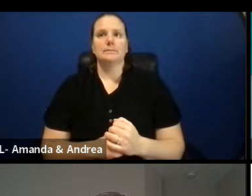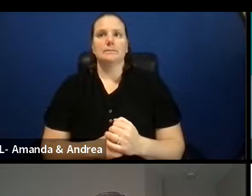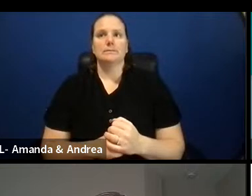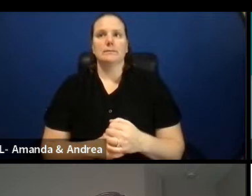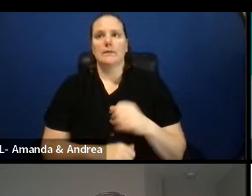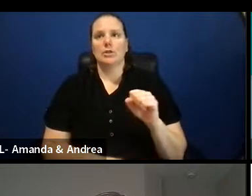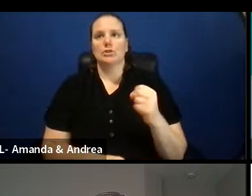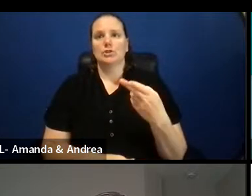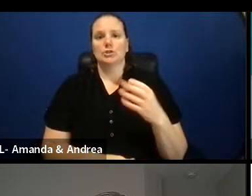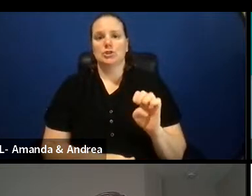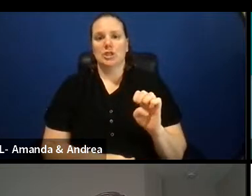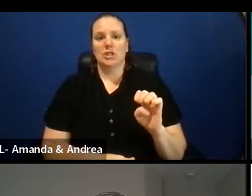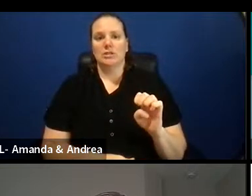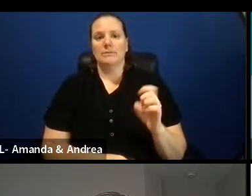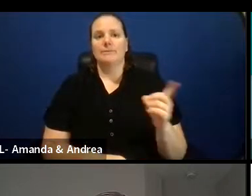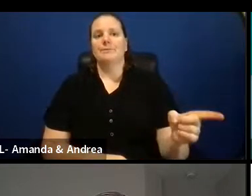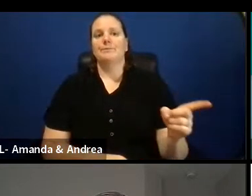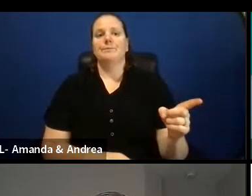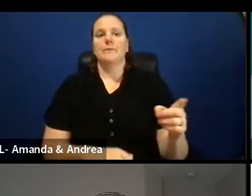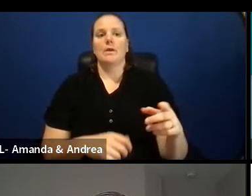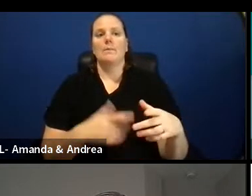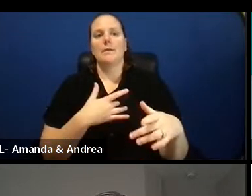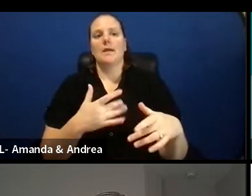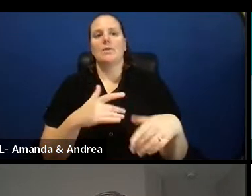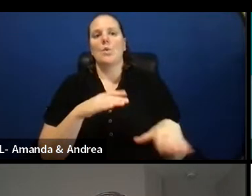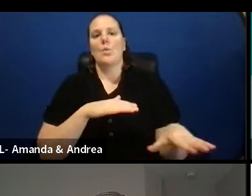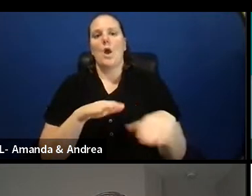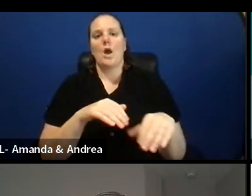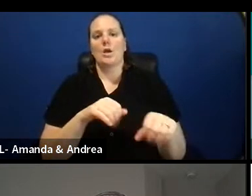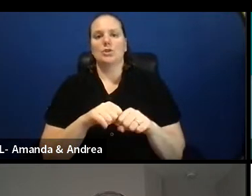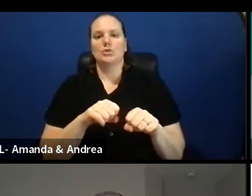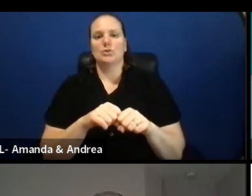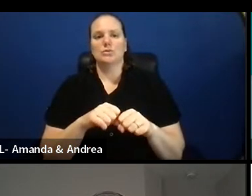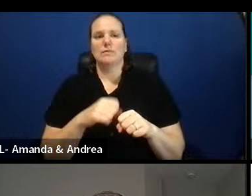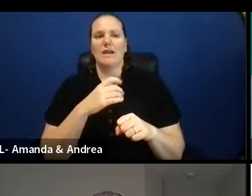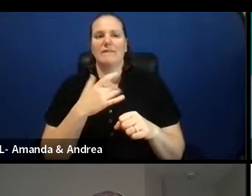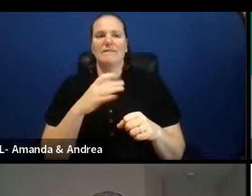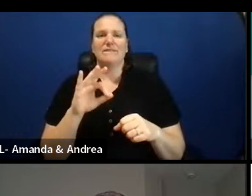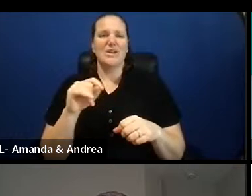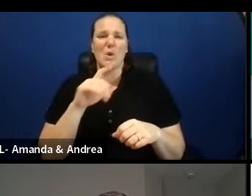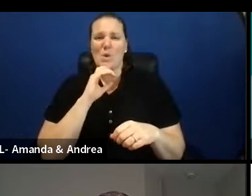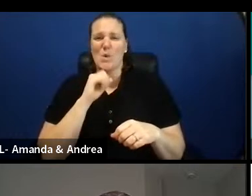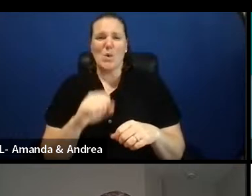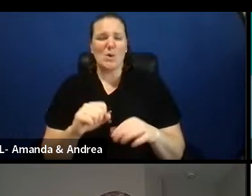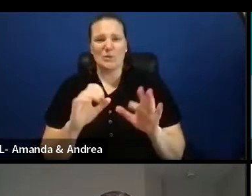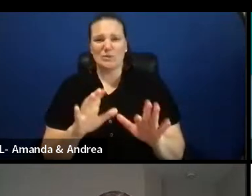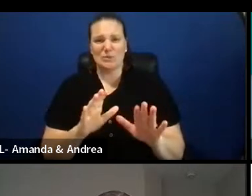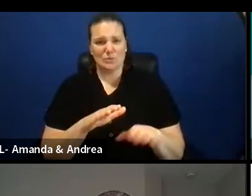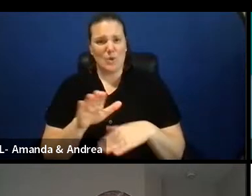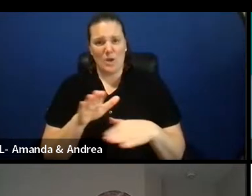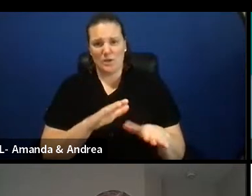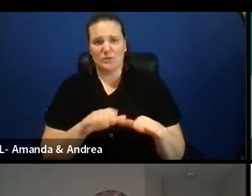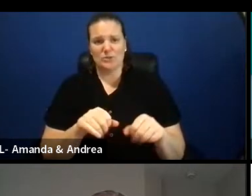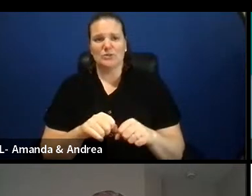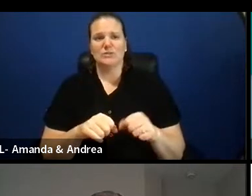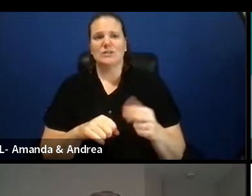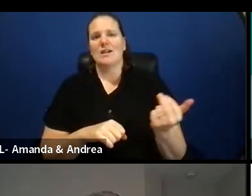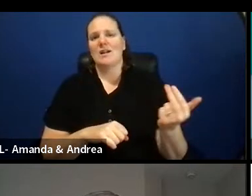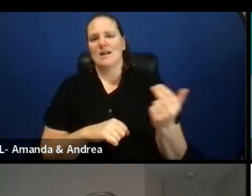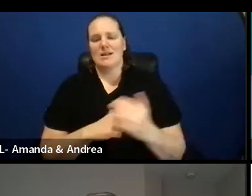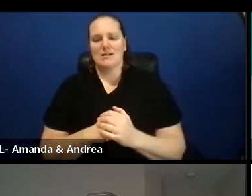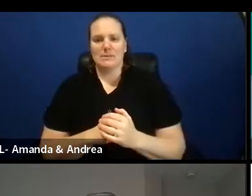She, her, and I usually pack walking shoes because my feet are getting older, so look at these